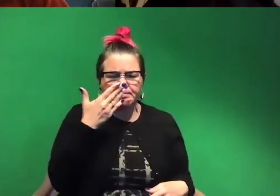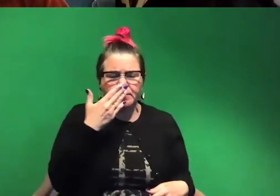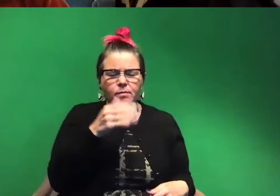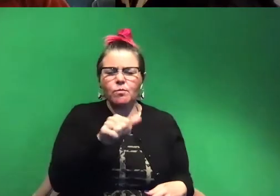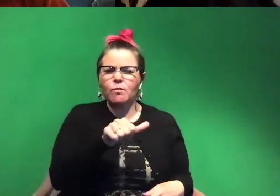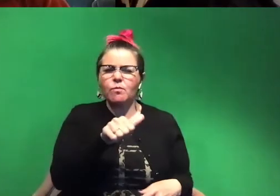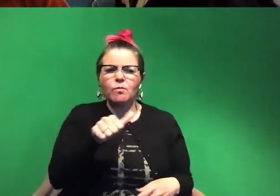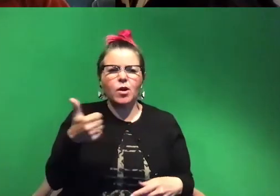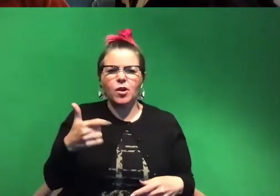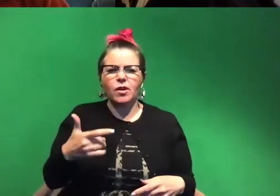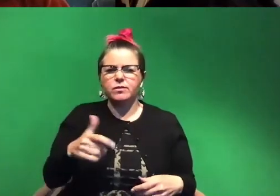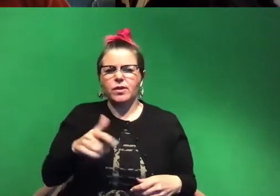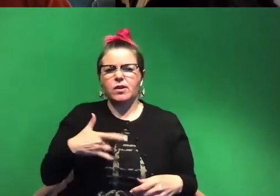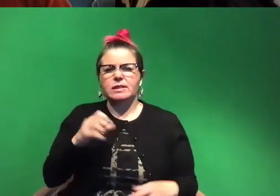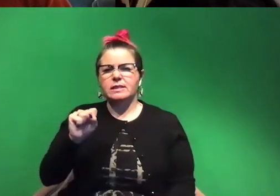hagfish senses like?